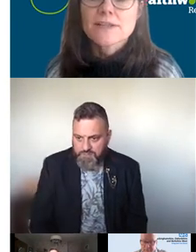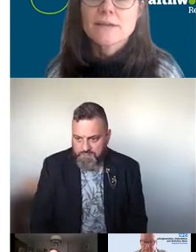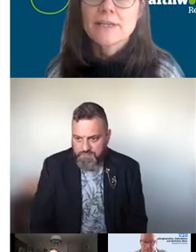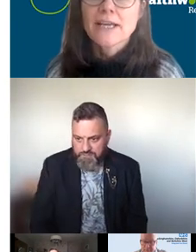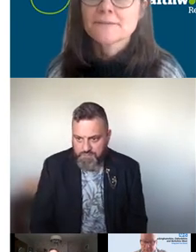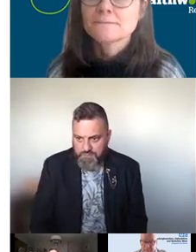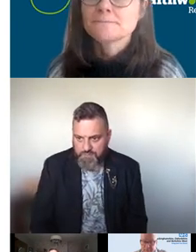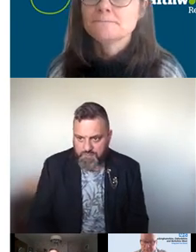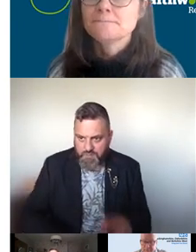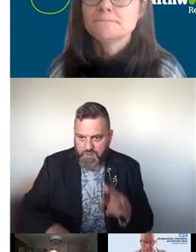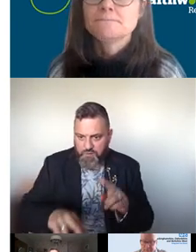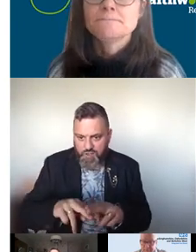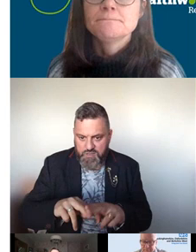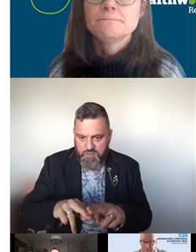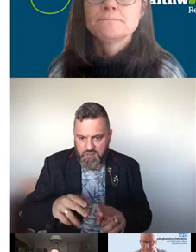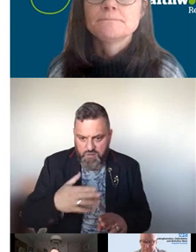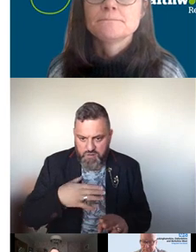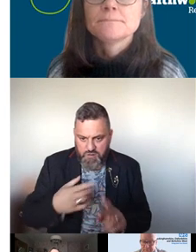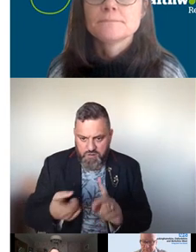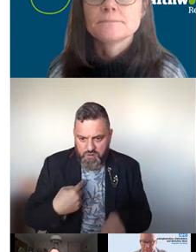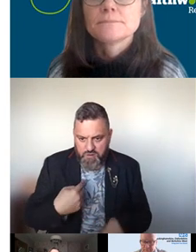Francis, would you like to come in again?